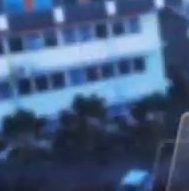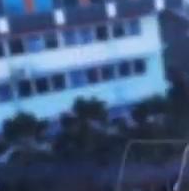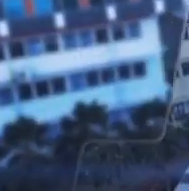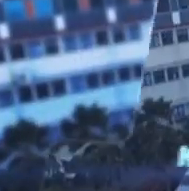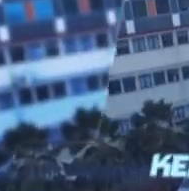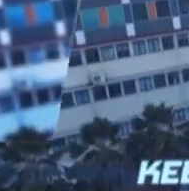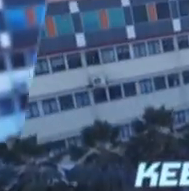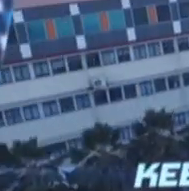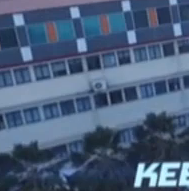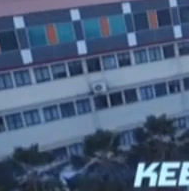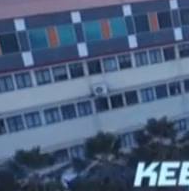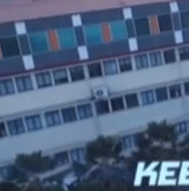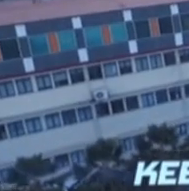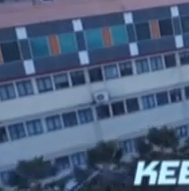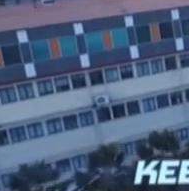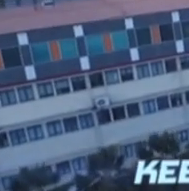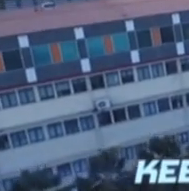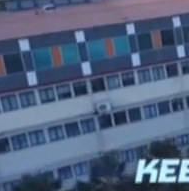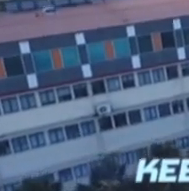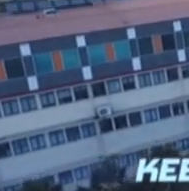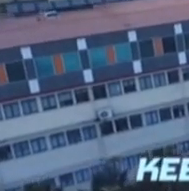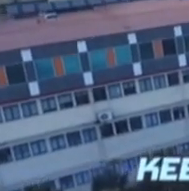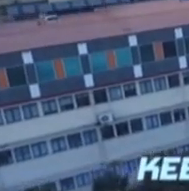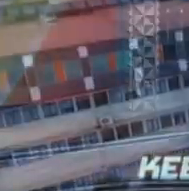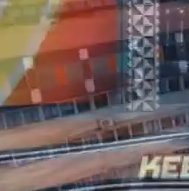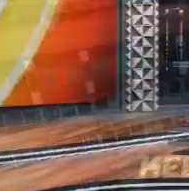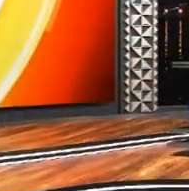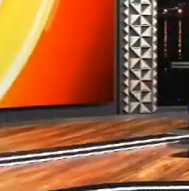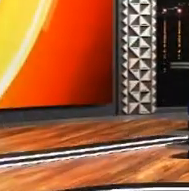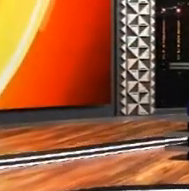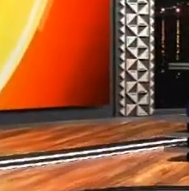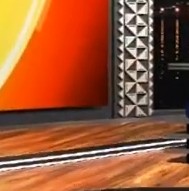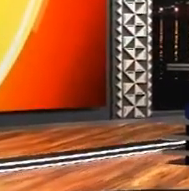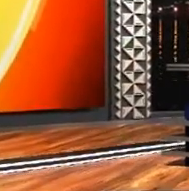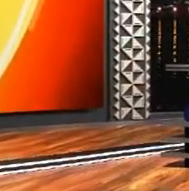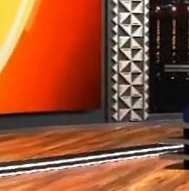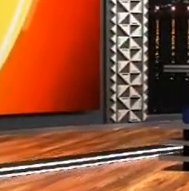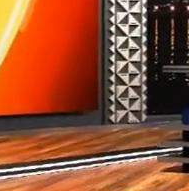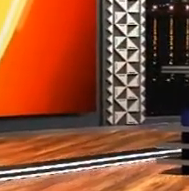From the studios of FBC Suva, Jackie Spate.